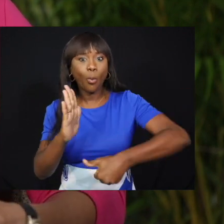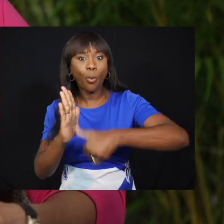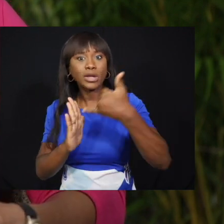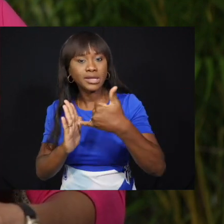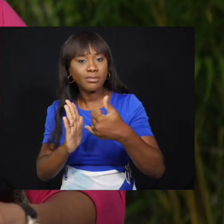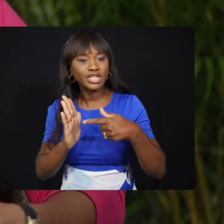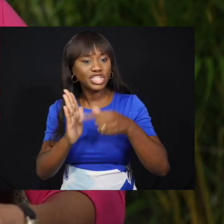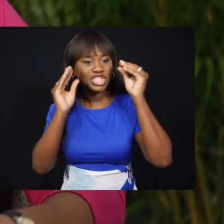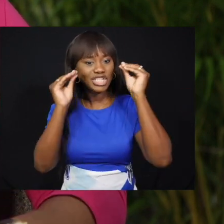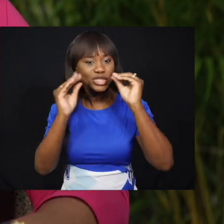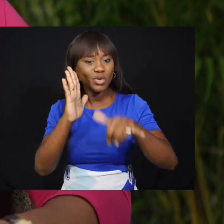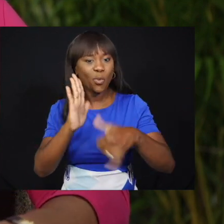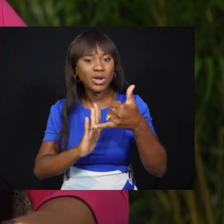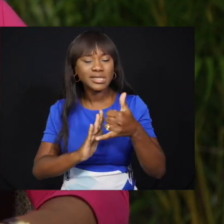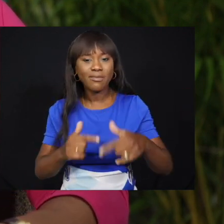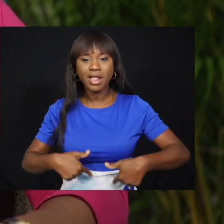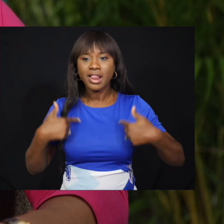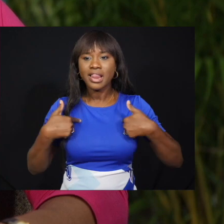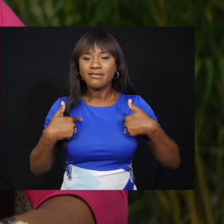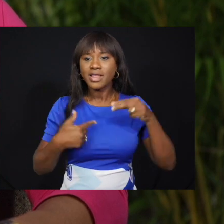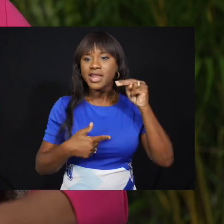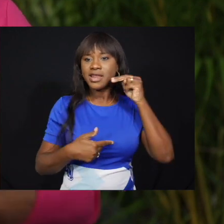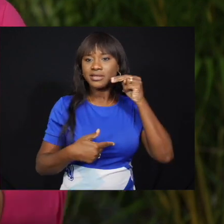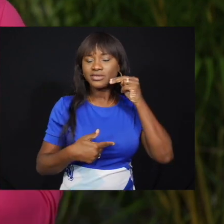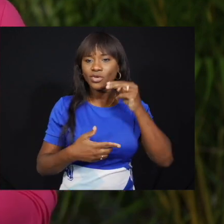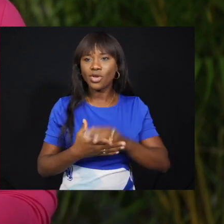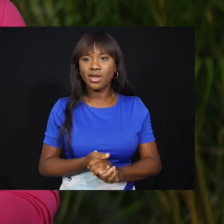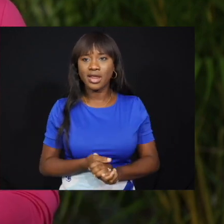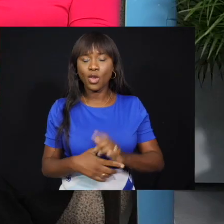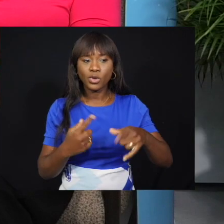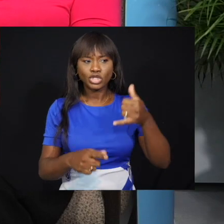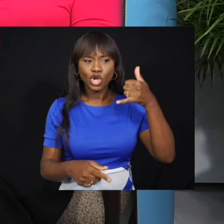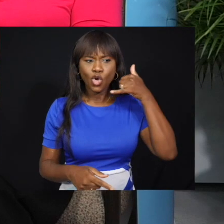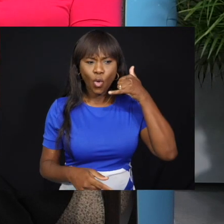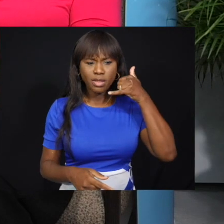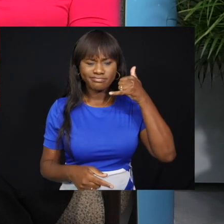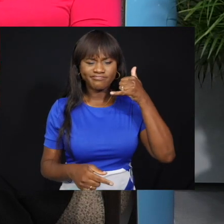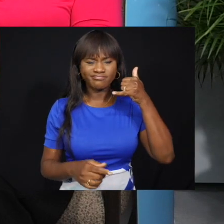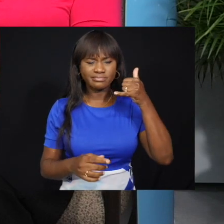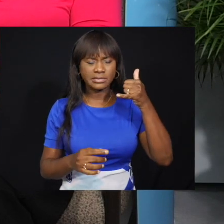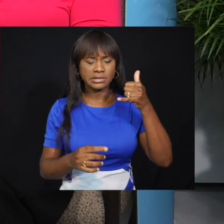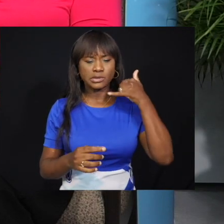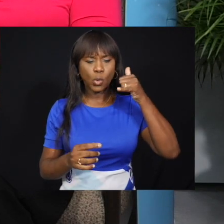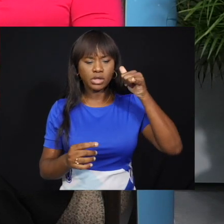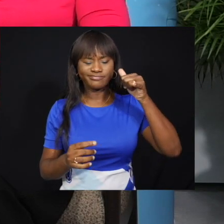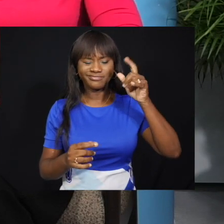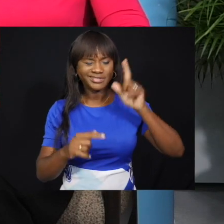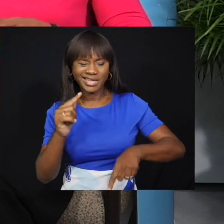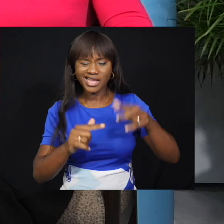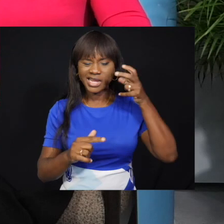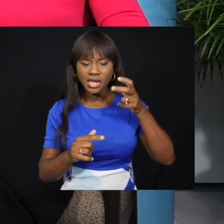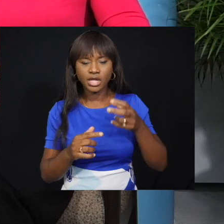onto WhatsApp because she lives in Nigeria. And when we call and when she calls on the landline, the calls drop. So